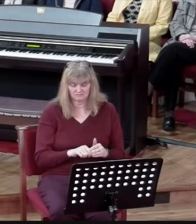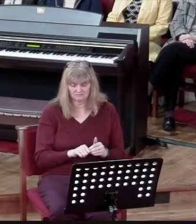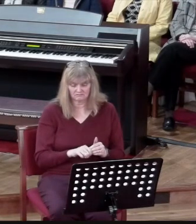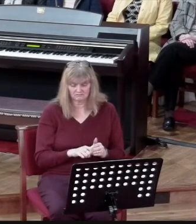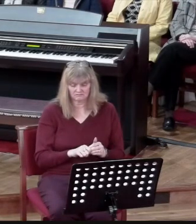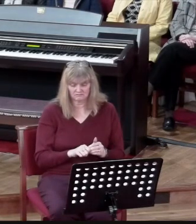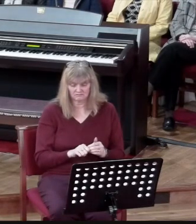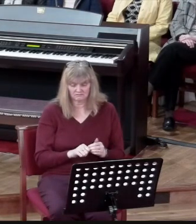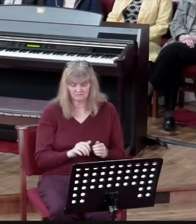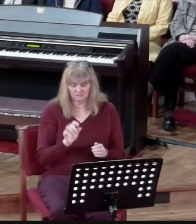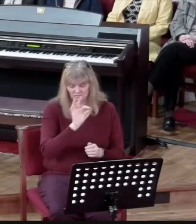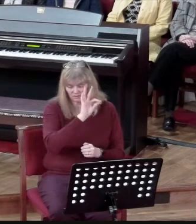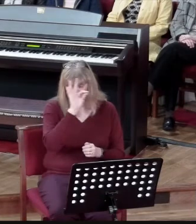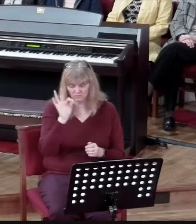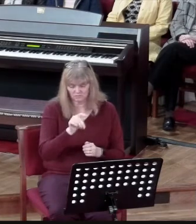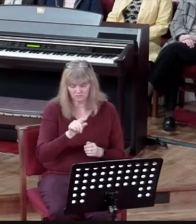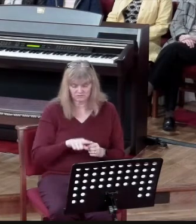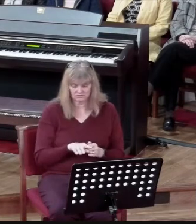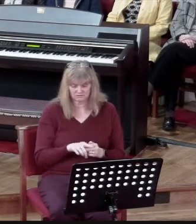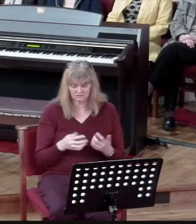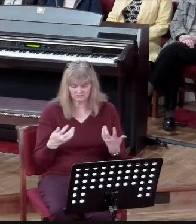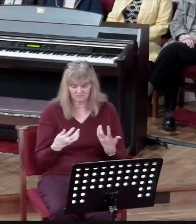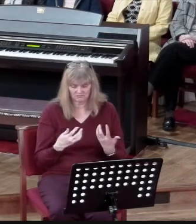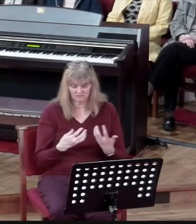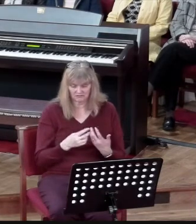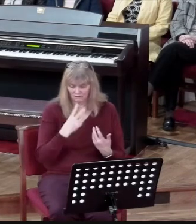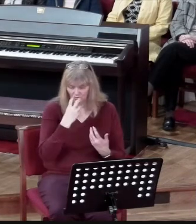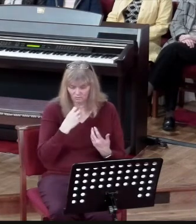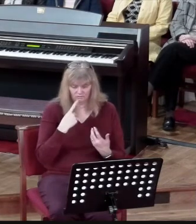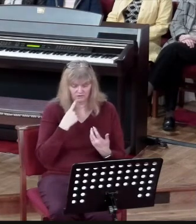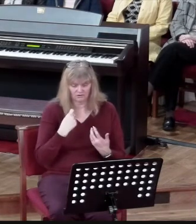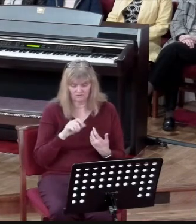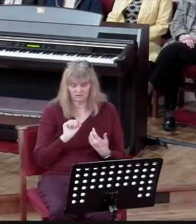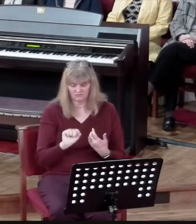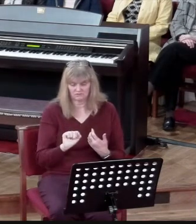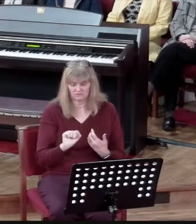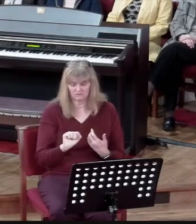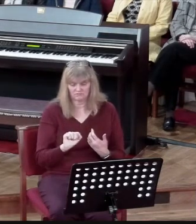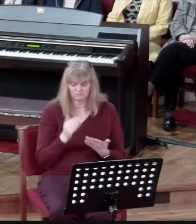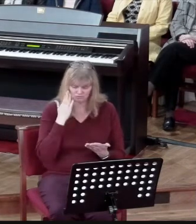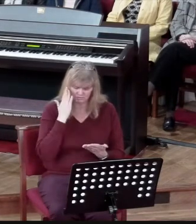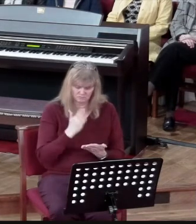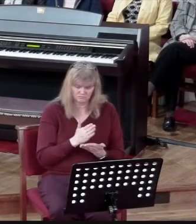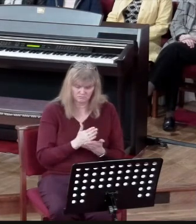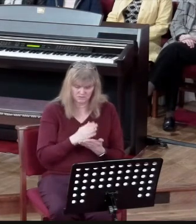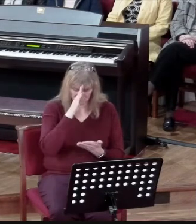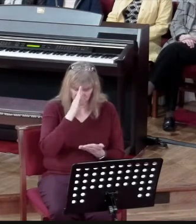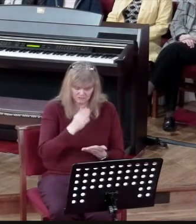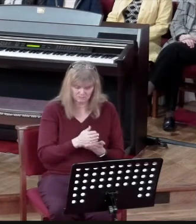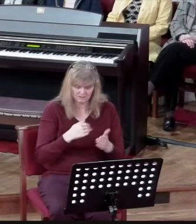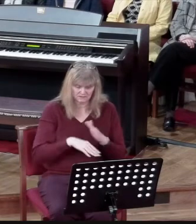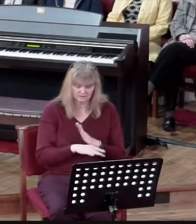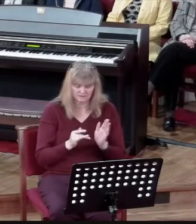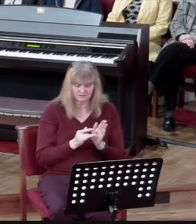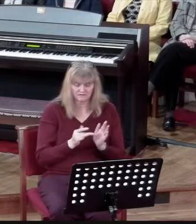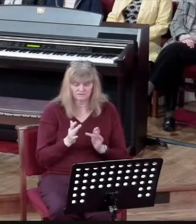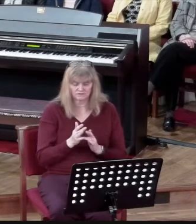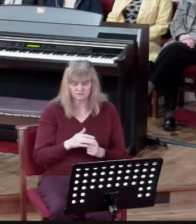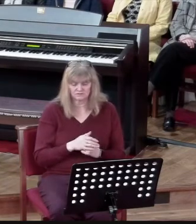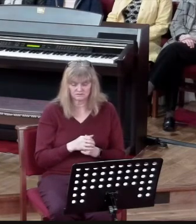how many questionnaires they put out, no matter how well they analyze all the results of statistical analysis, no matter how